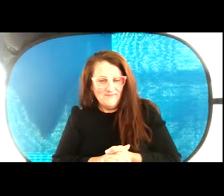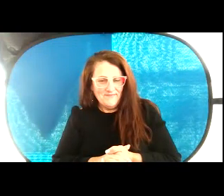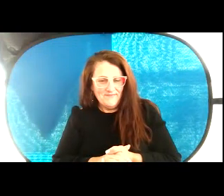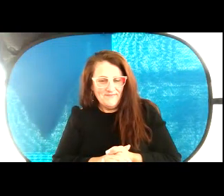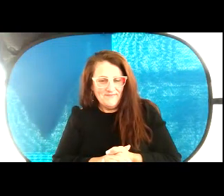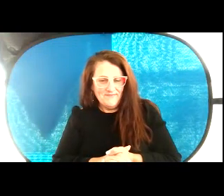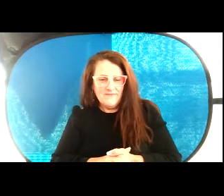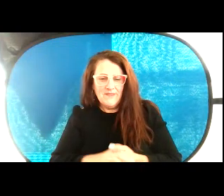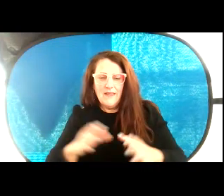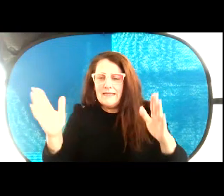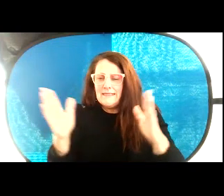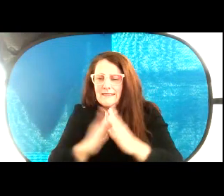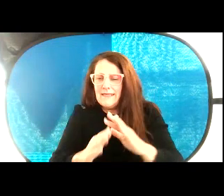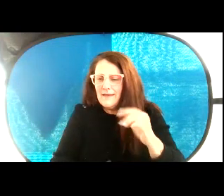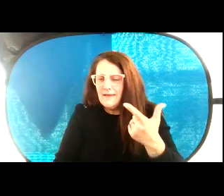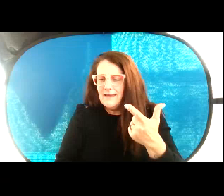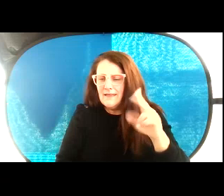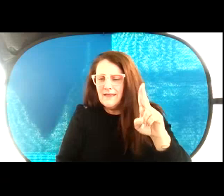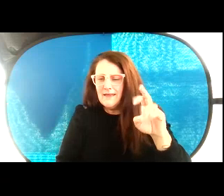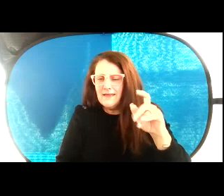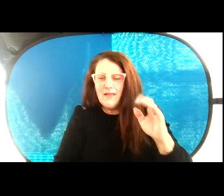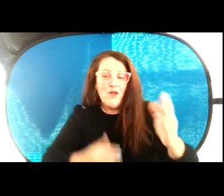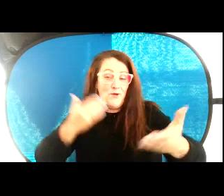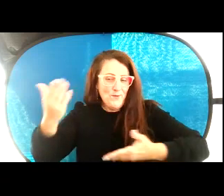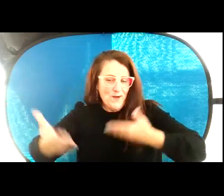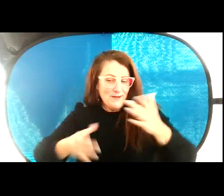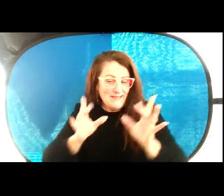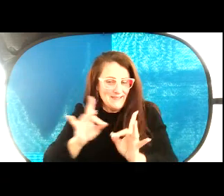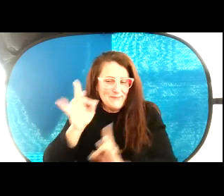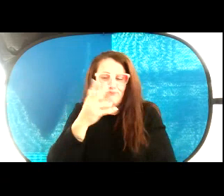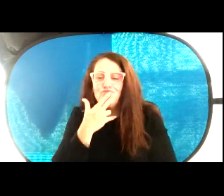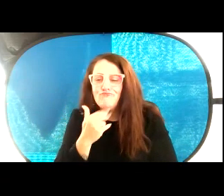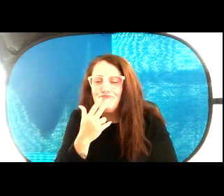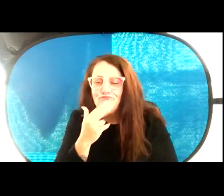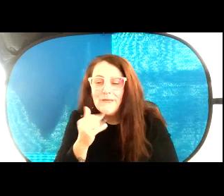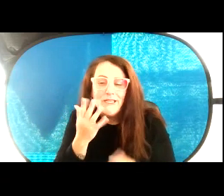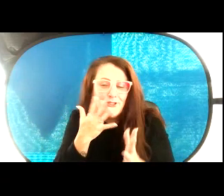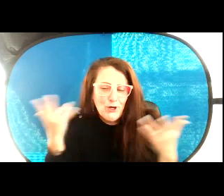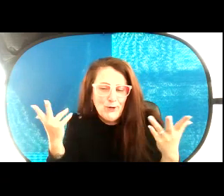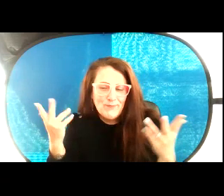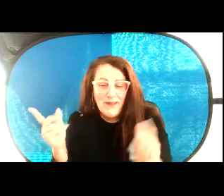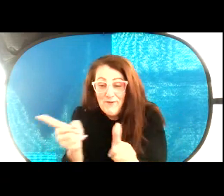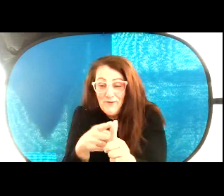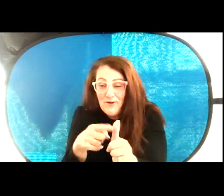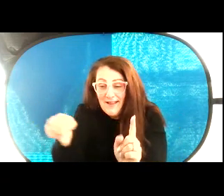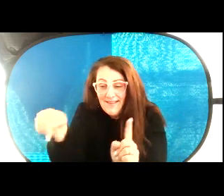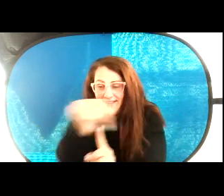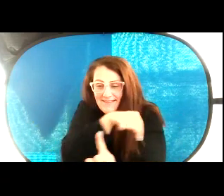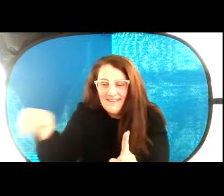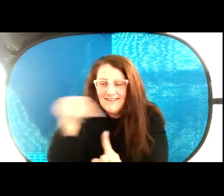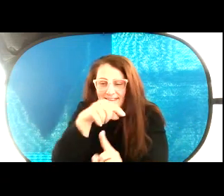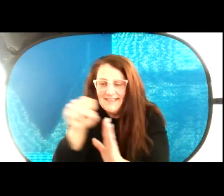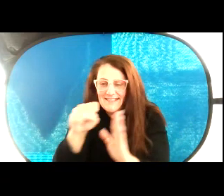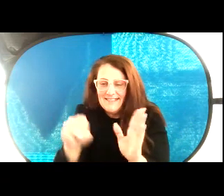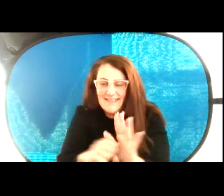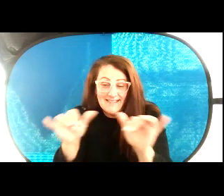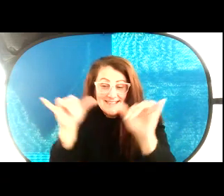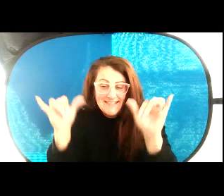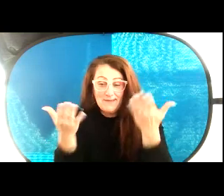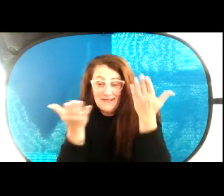The city of Castine is known for its welcoming spirit and small-town charm. The first roundabout on the state highway system in Merced County is